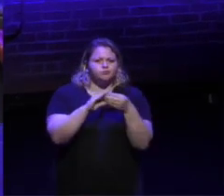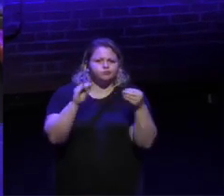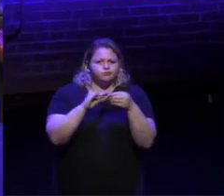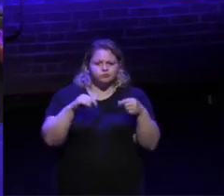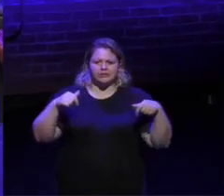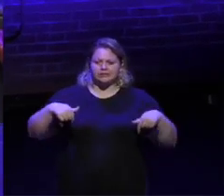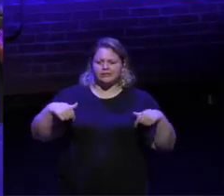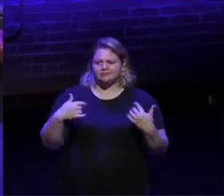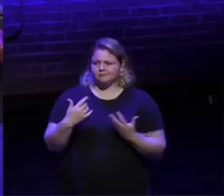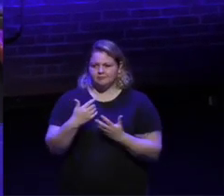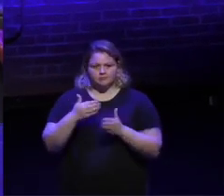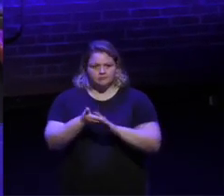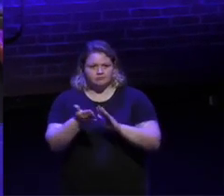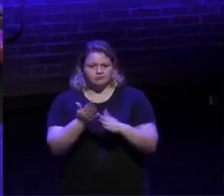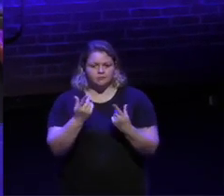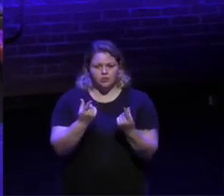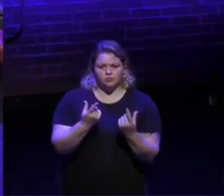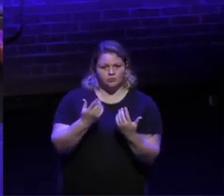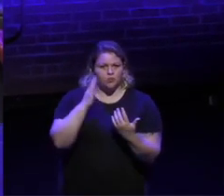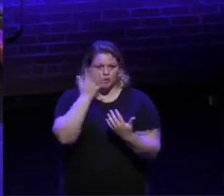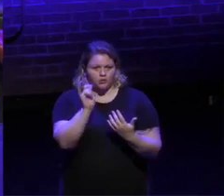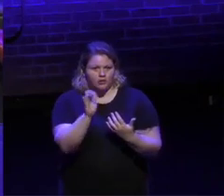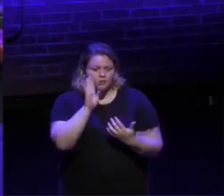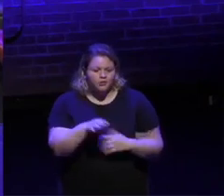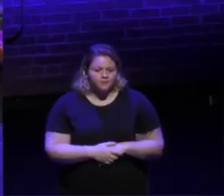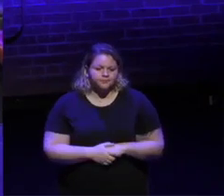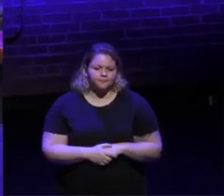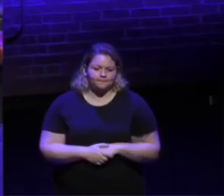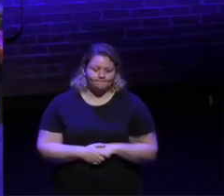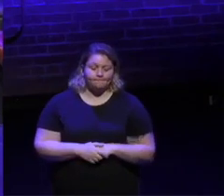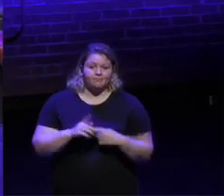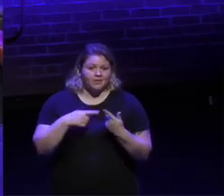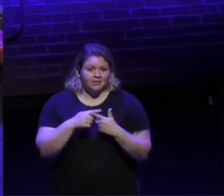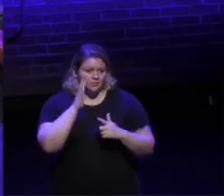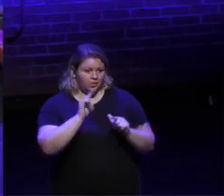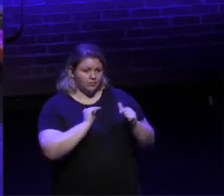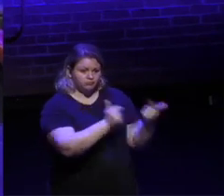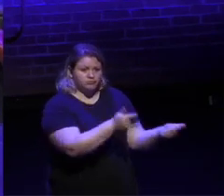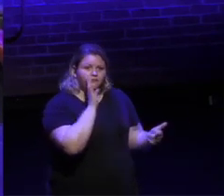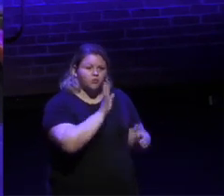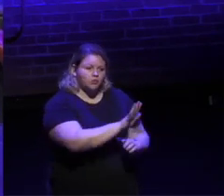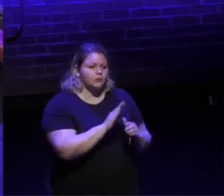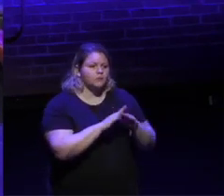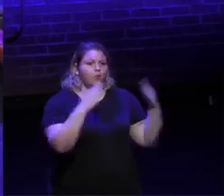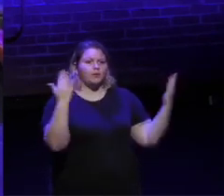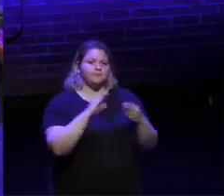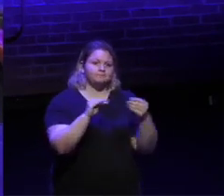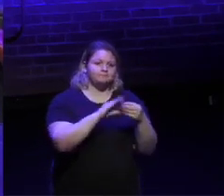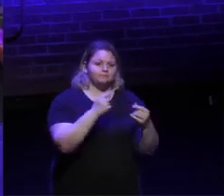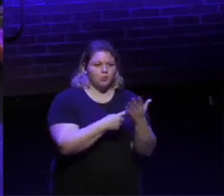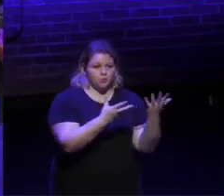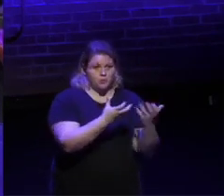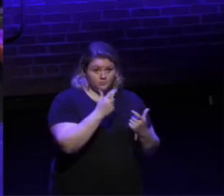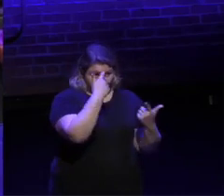what the structure of this evening is going to look like, and then I will turn it over to each of you for some opening statements.